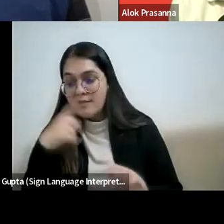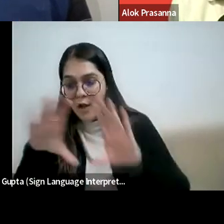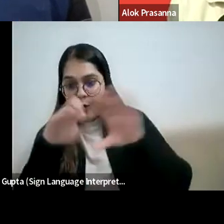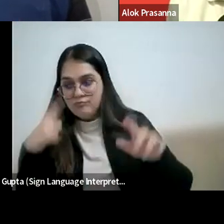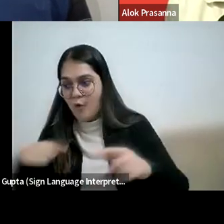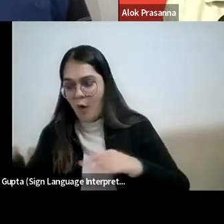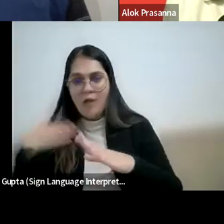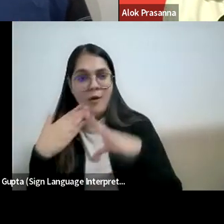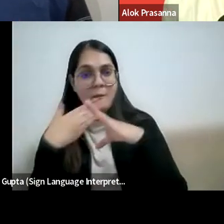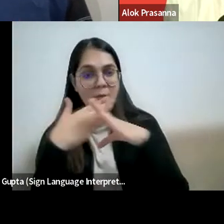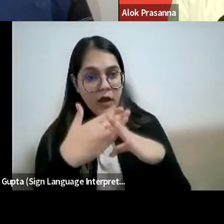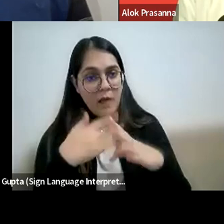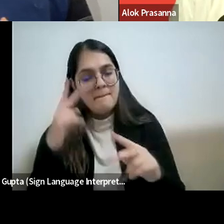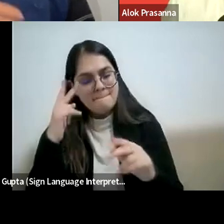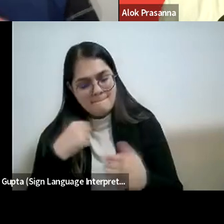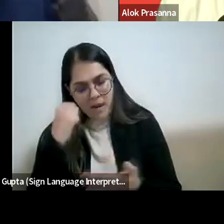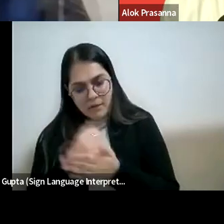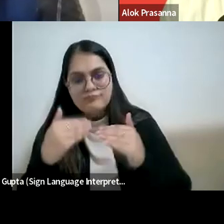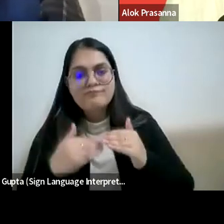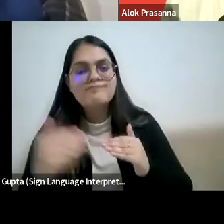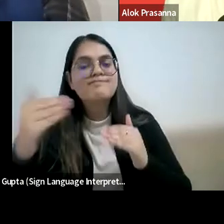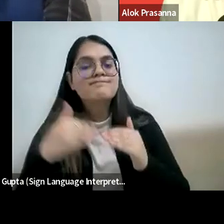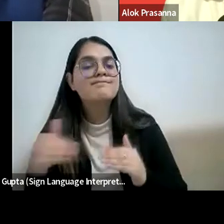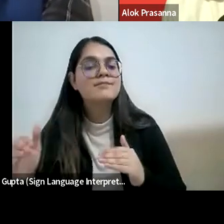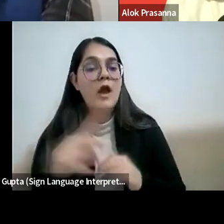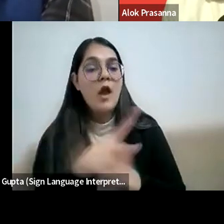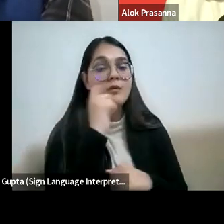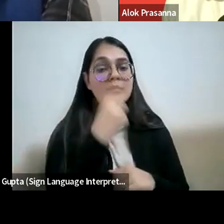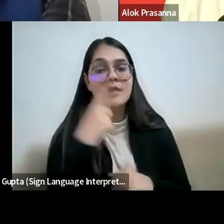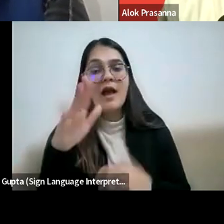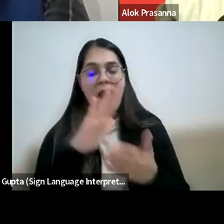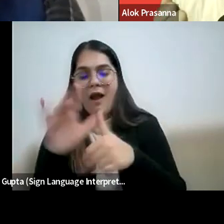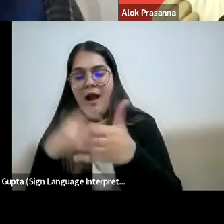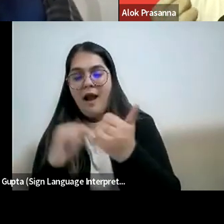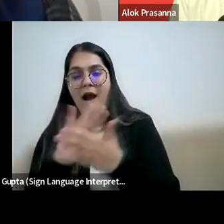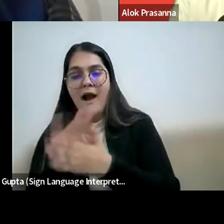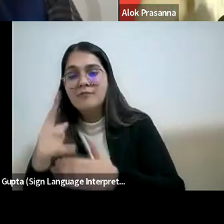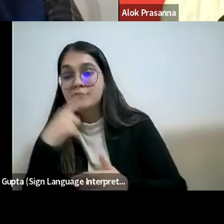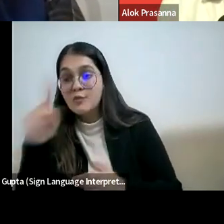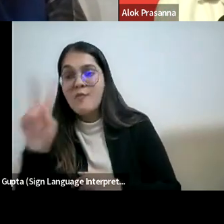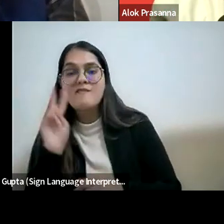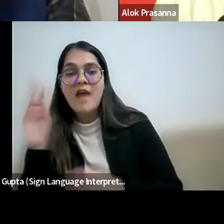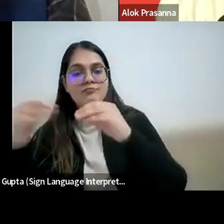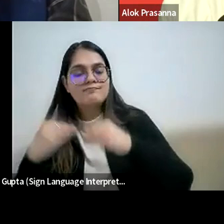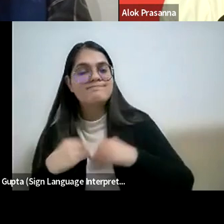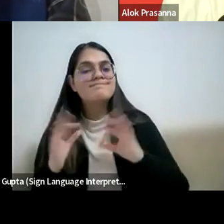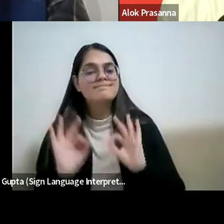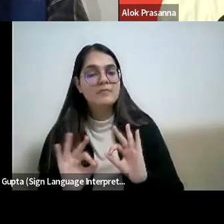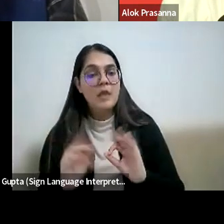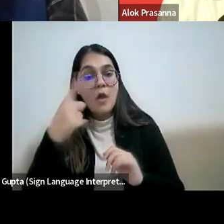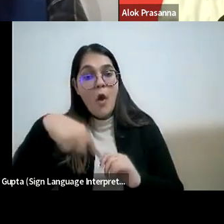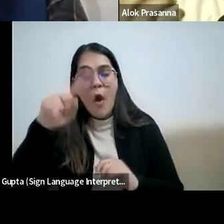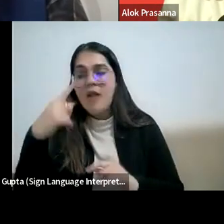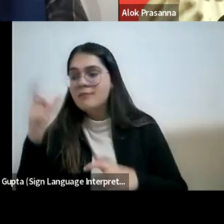constitution. Thank you, Harsh, for that very valuable input in terms of how people have internalized these